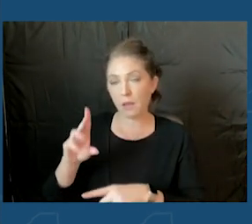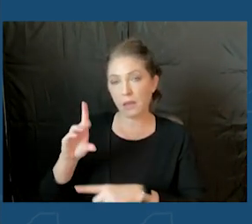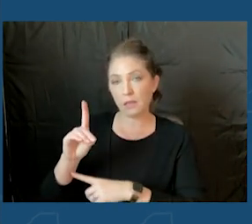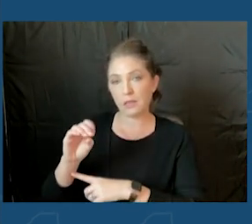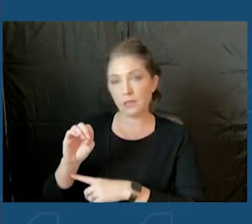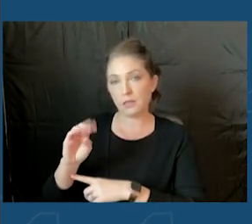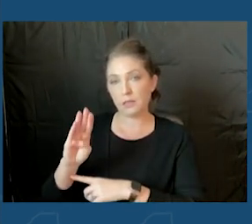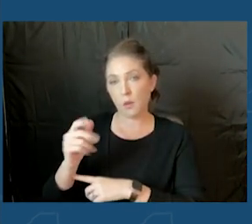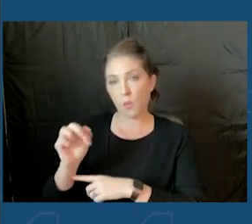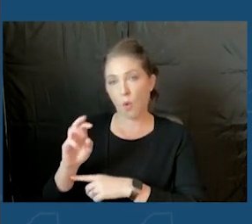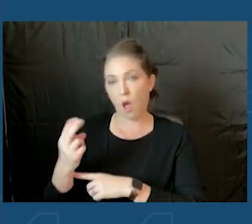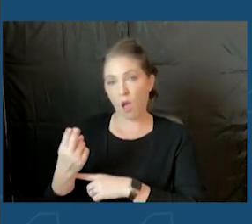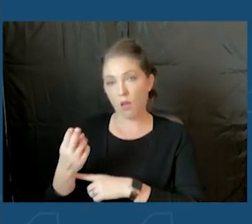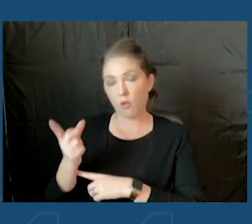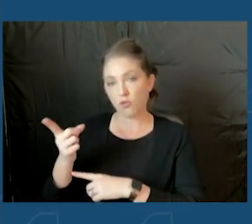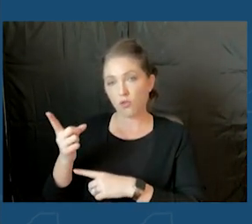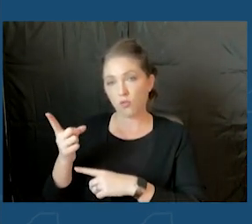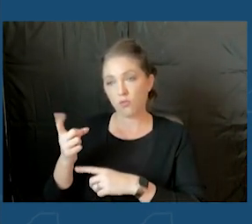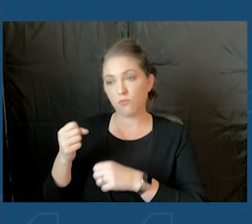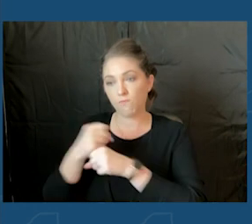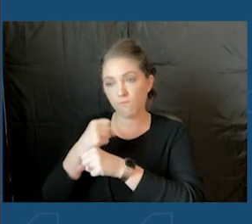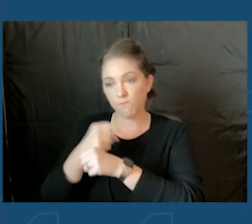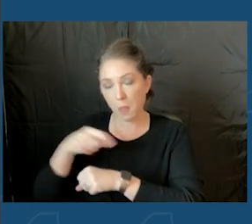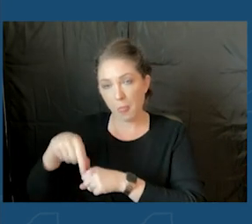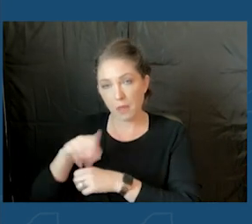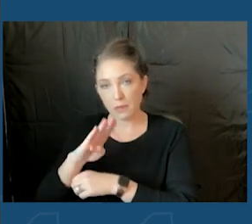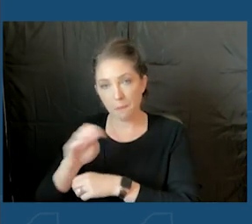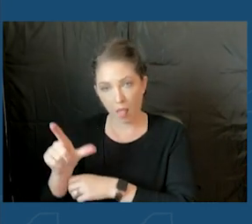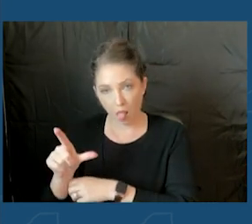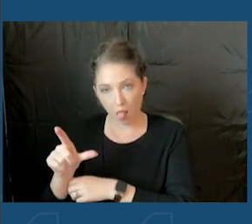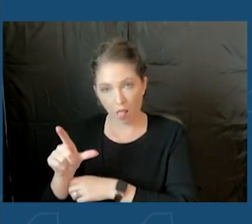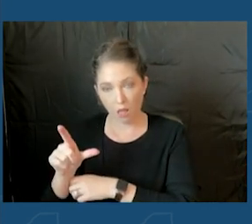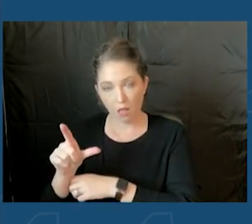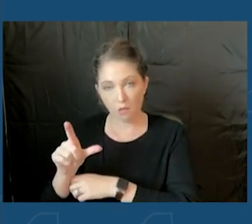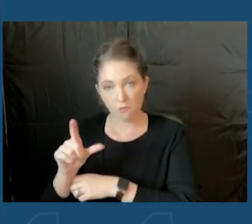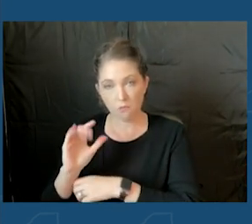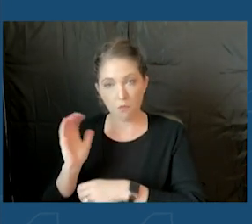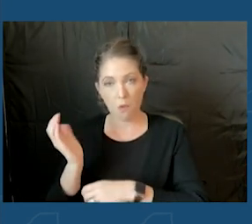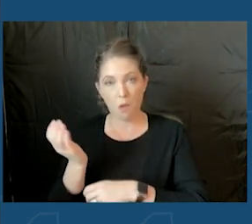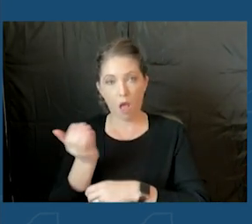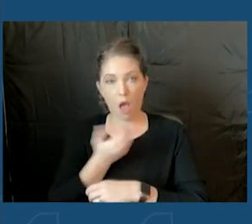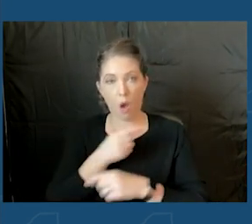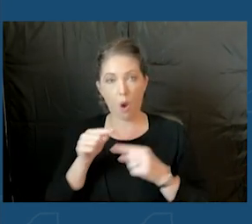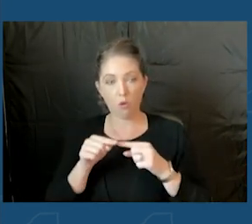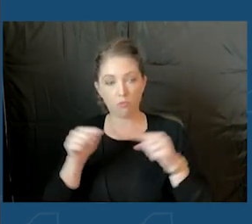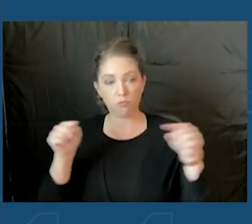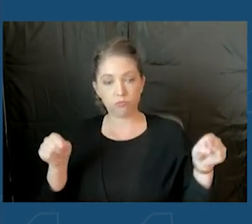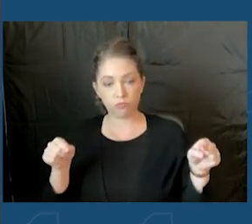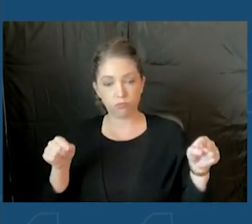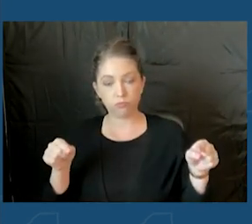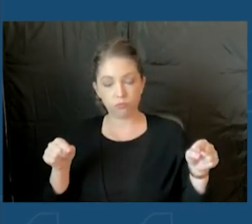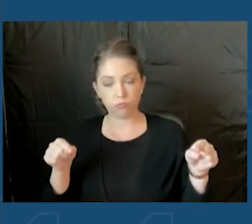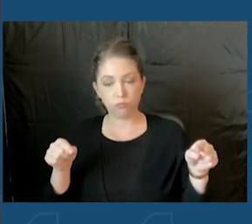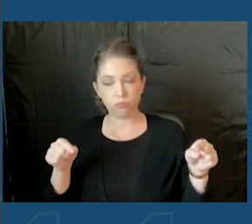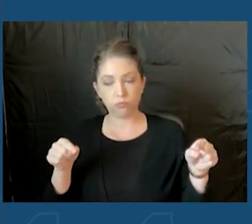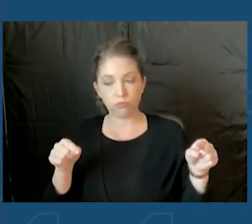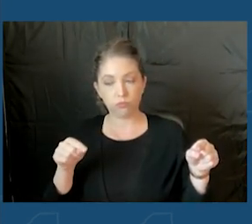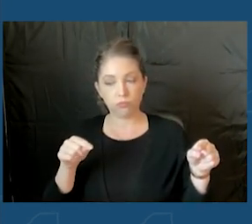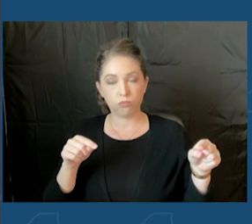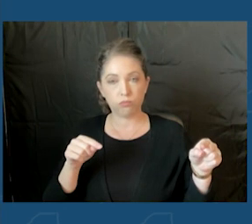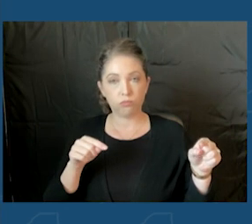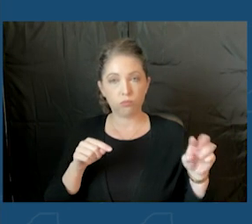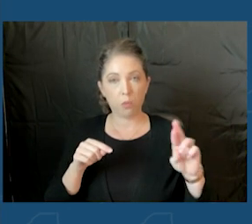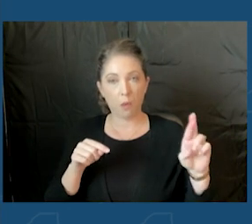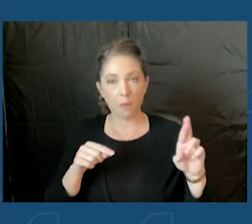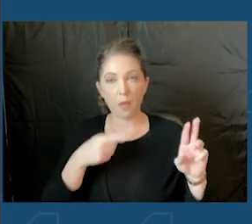this bill and our colleagues across on the other side of the aisle, one after another, kept getting up and saying that this